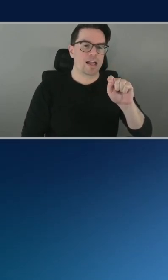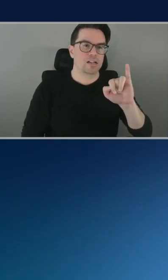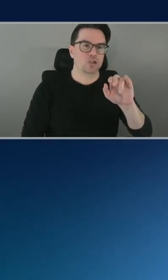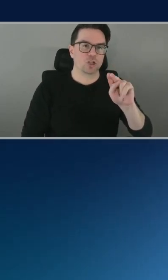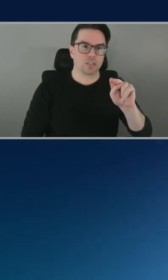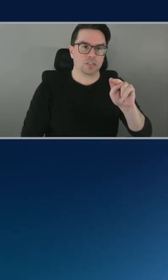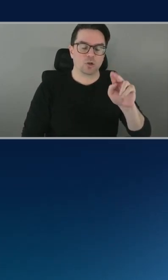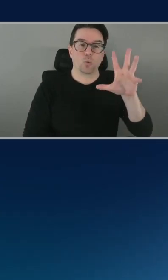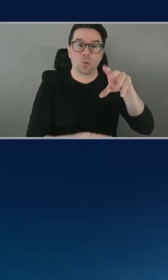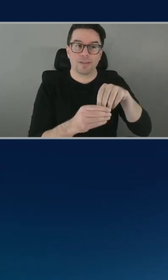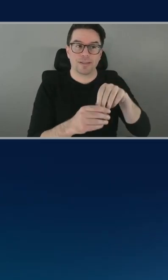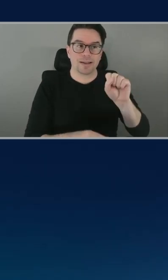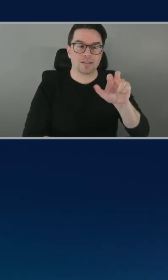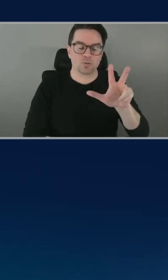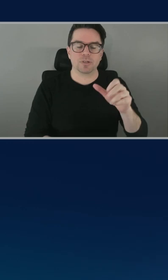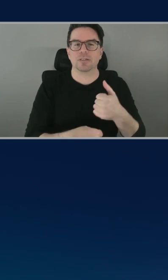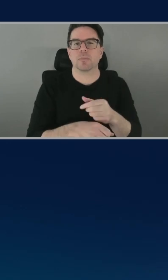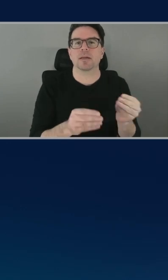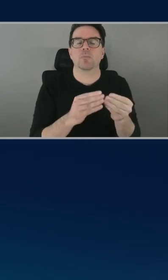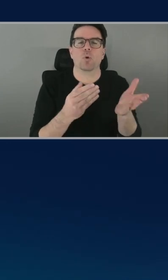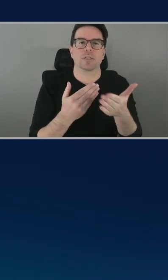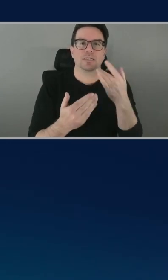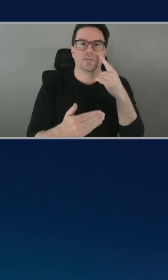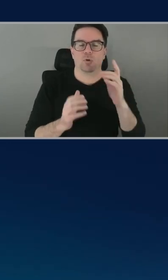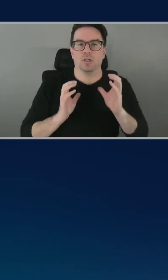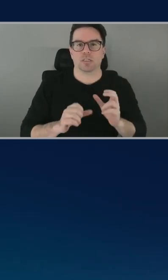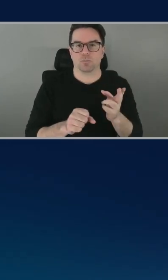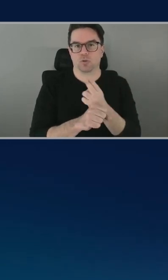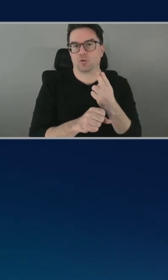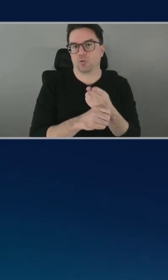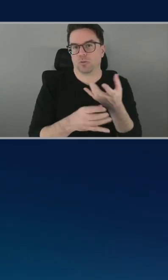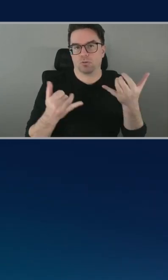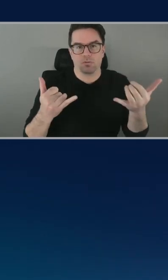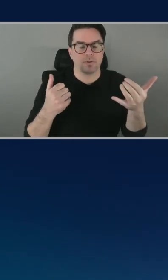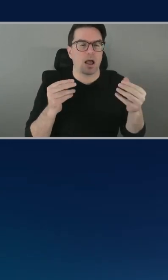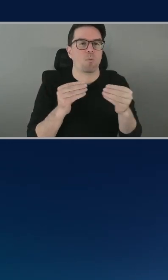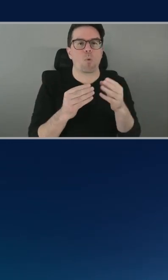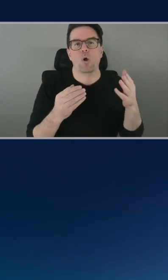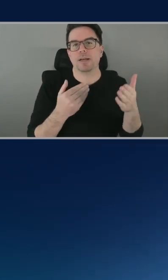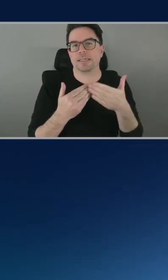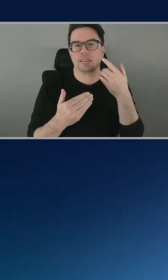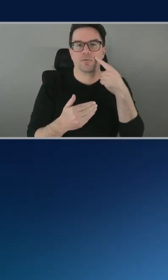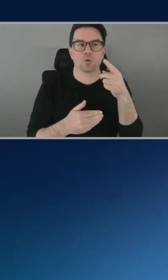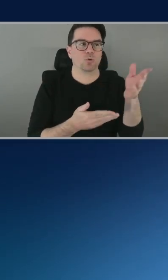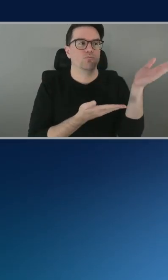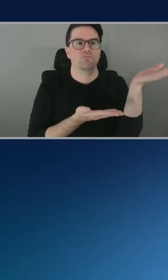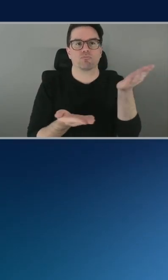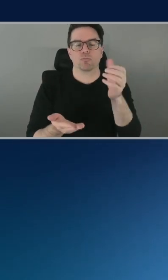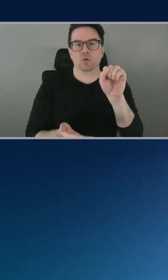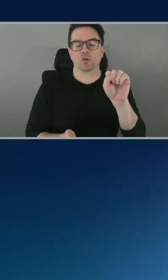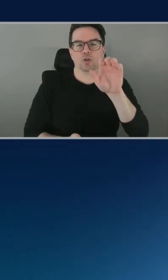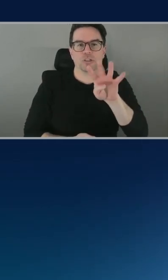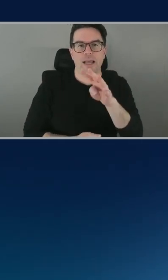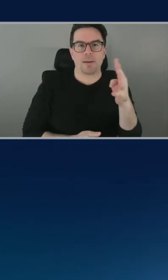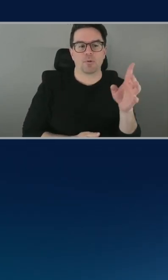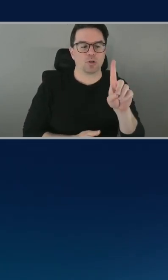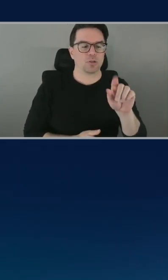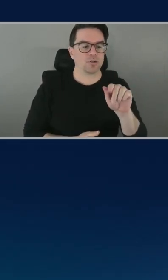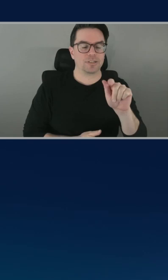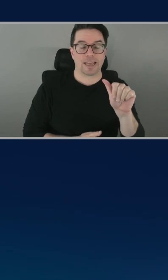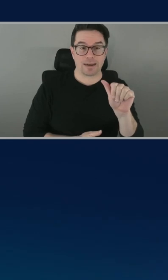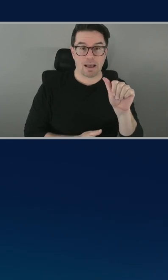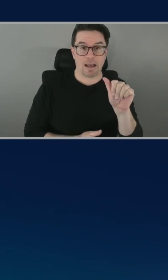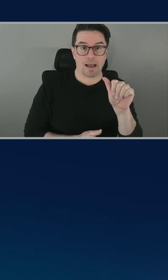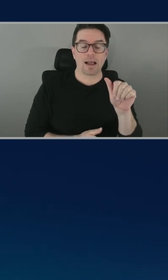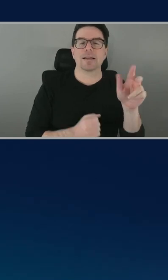so now it's a lot easier for you to basically bring your tabular data and store them in S3 tables and within table buckets without a whole lot